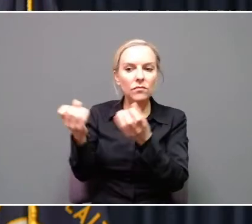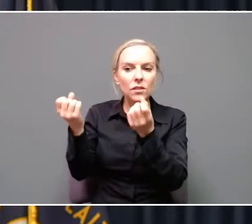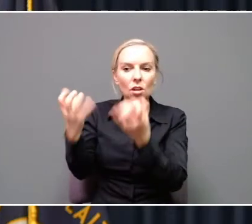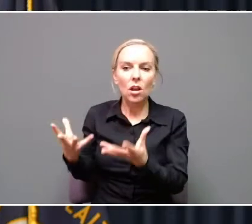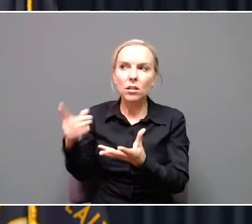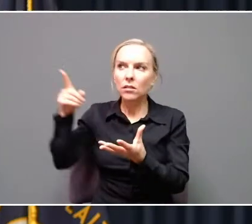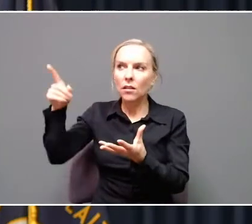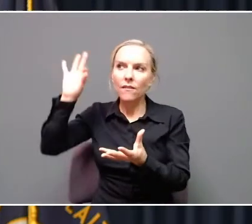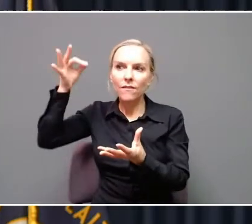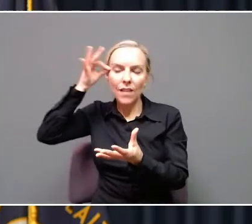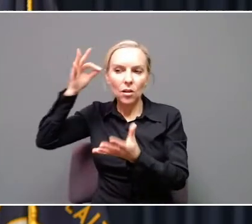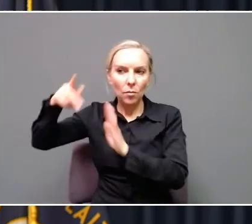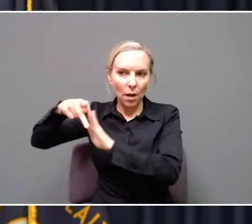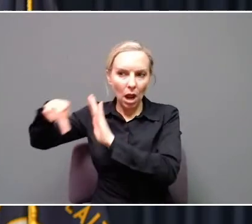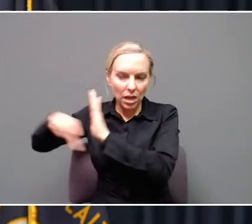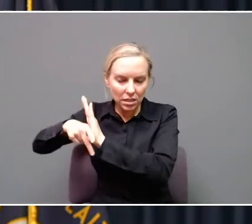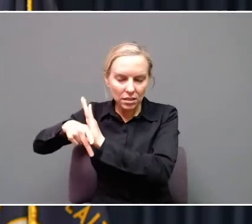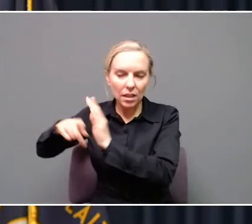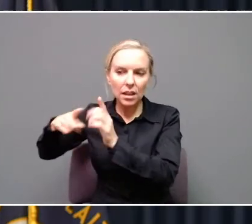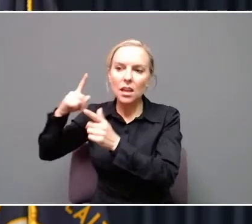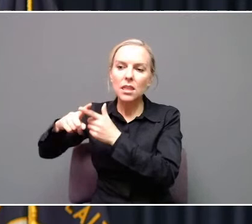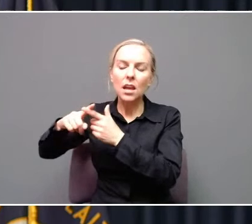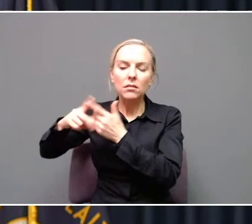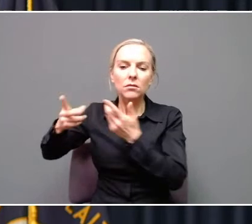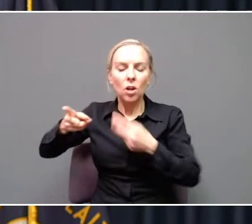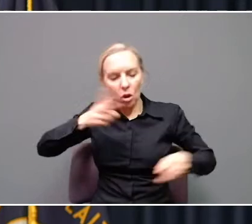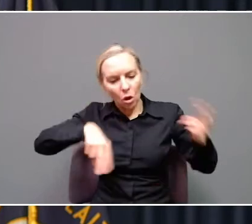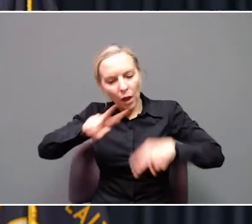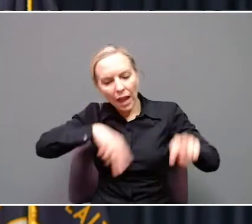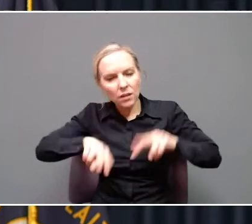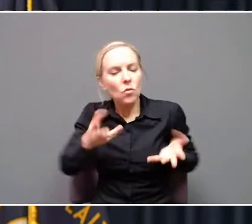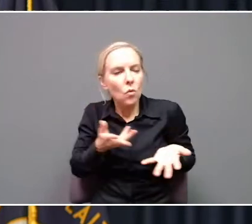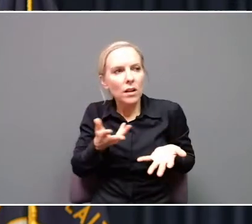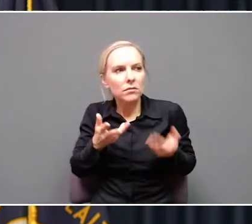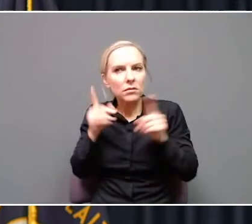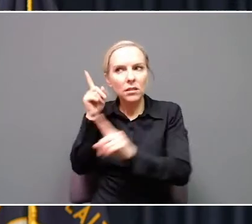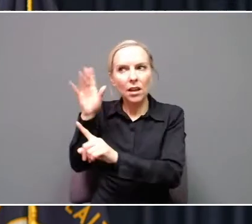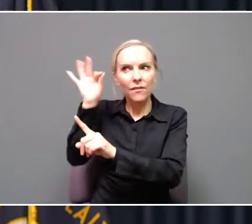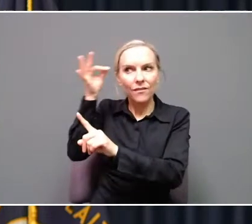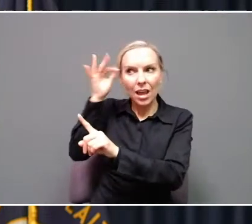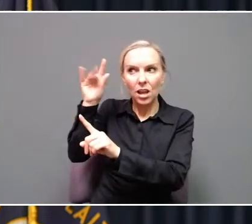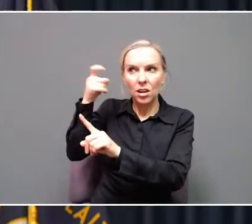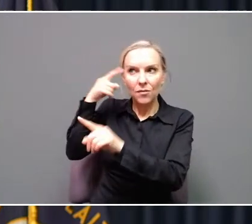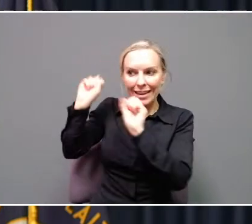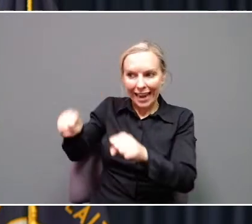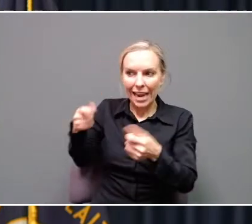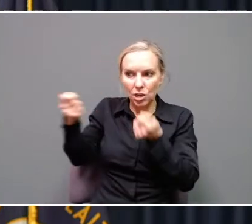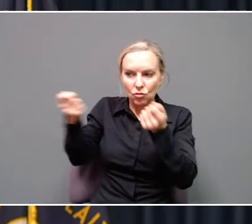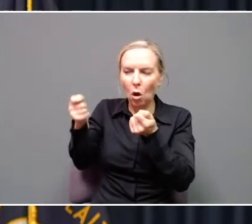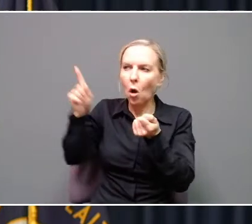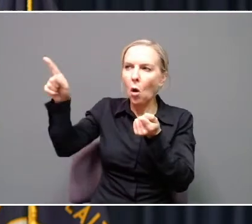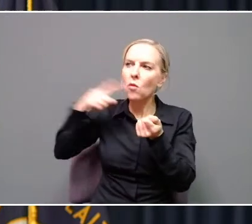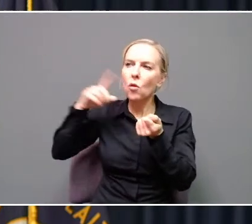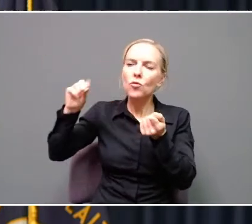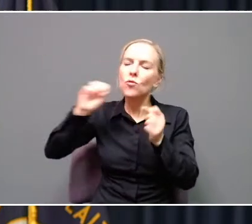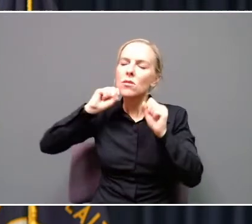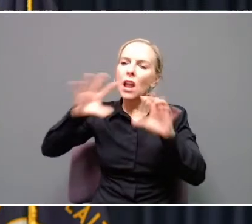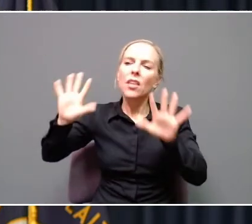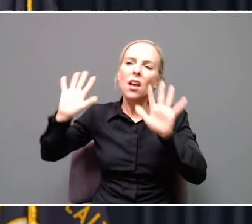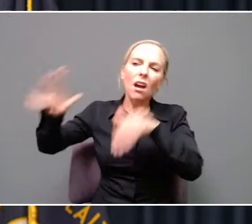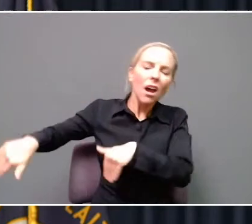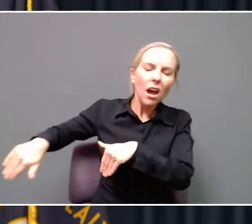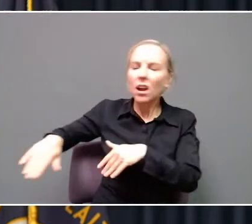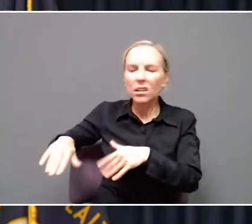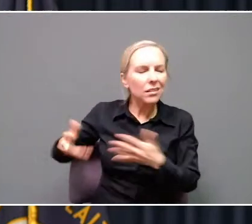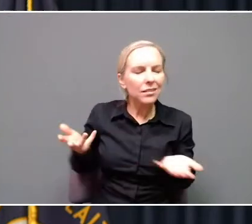policy. And then when we look at what the federal government can control, say, oh, that won't do anything.